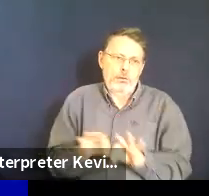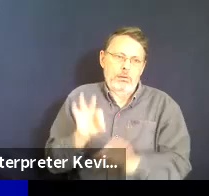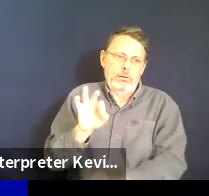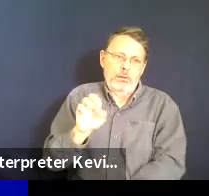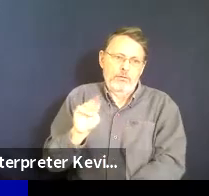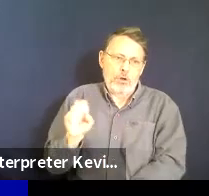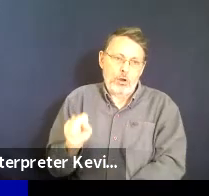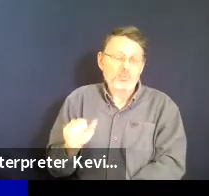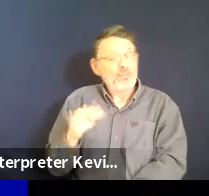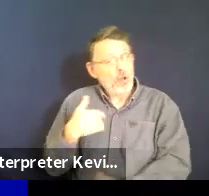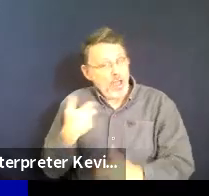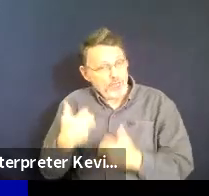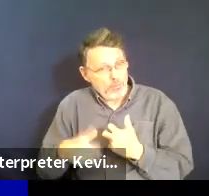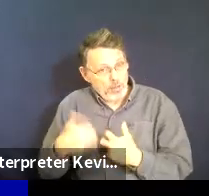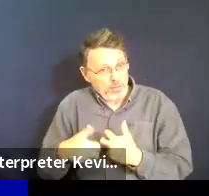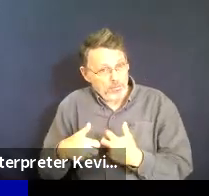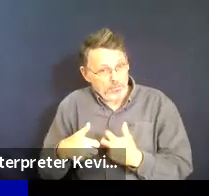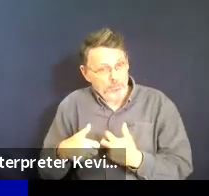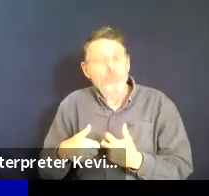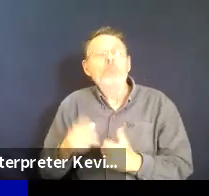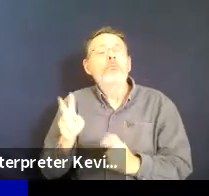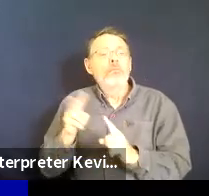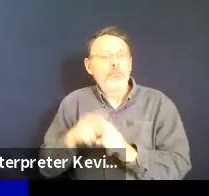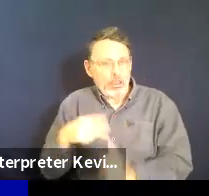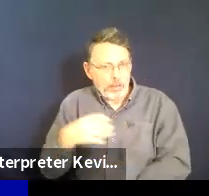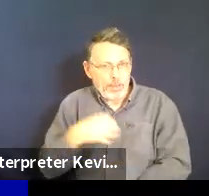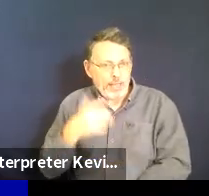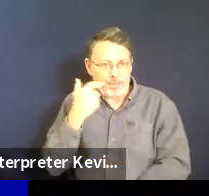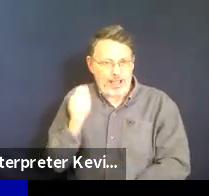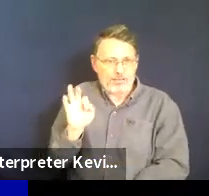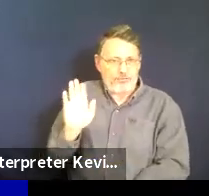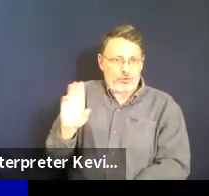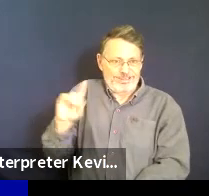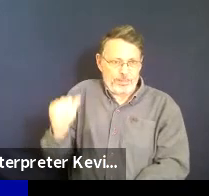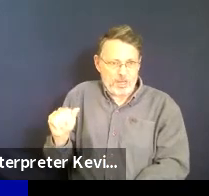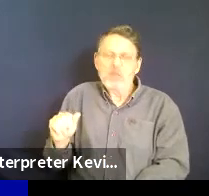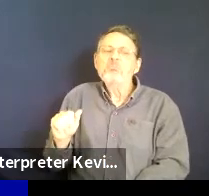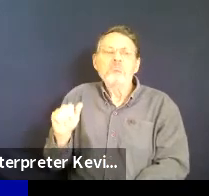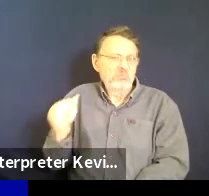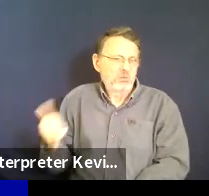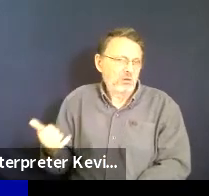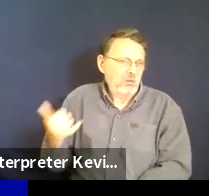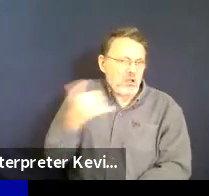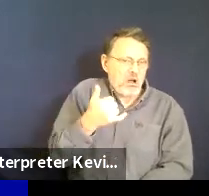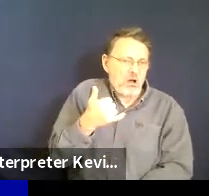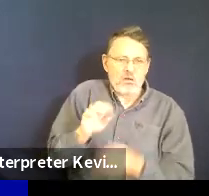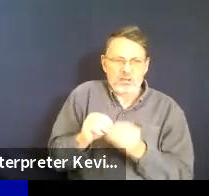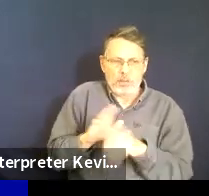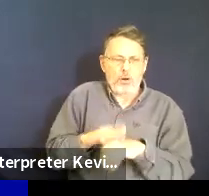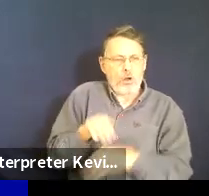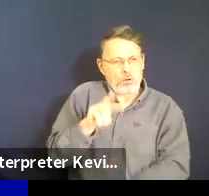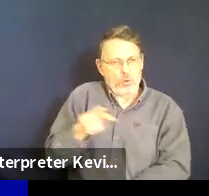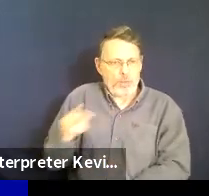So if you have trouble filing complaints because of your disability, you can call the number on our